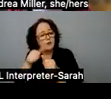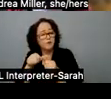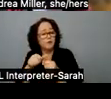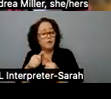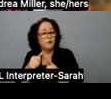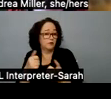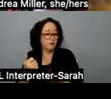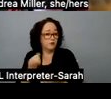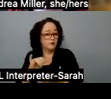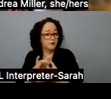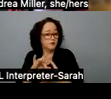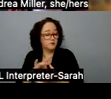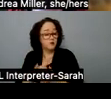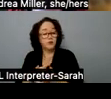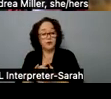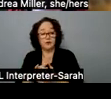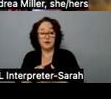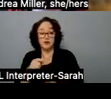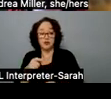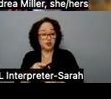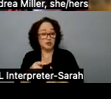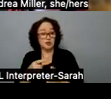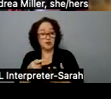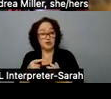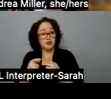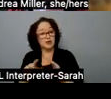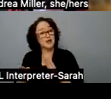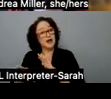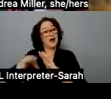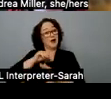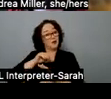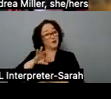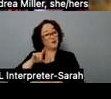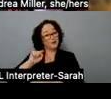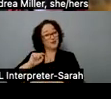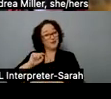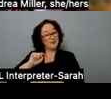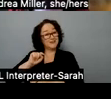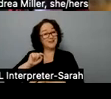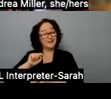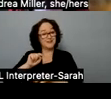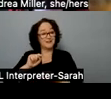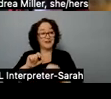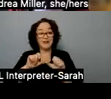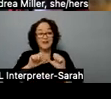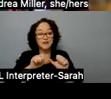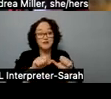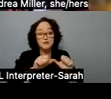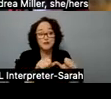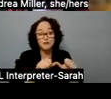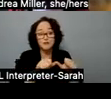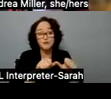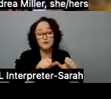her as she was able to move out of the unit and continue, doing good